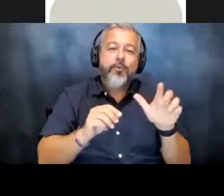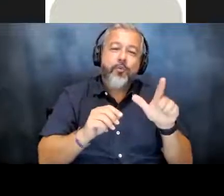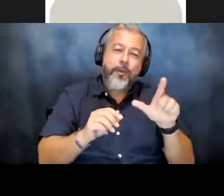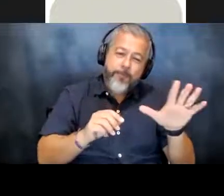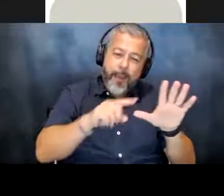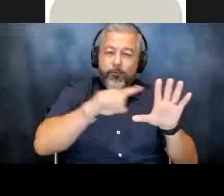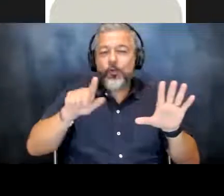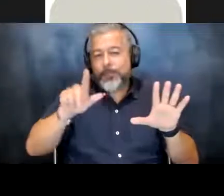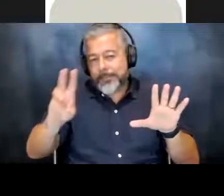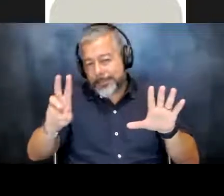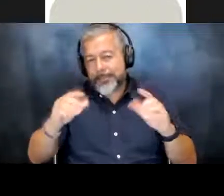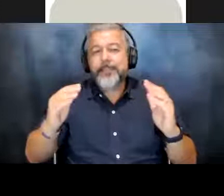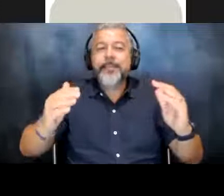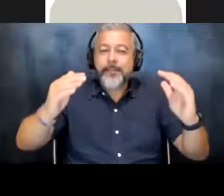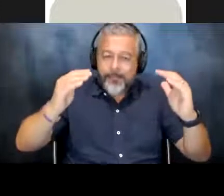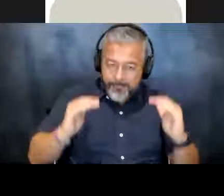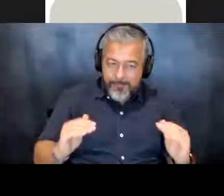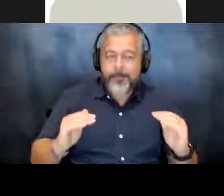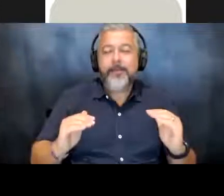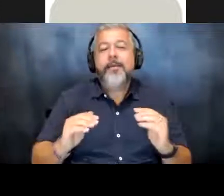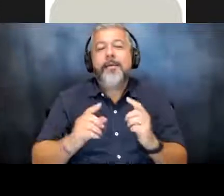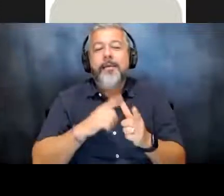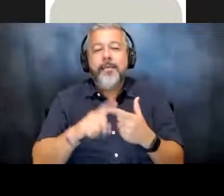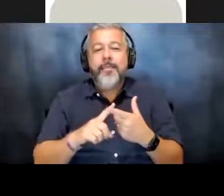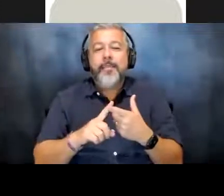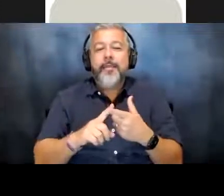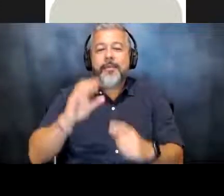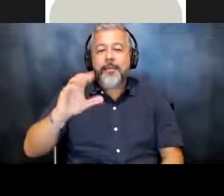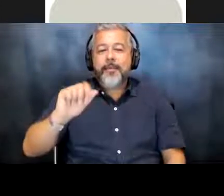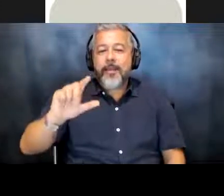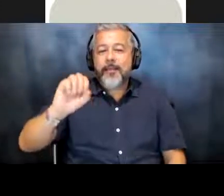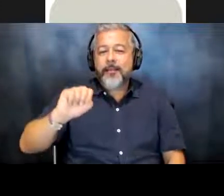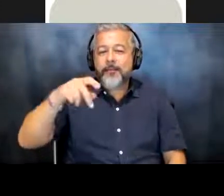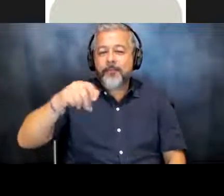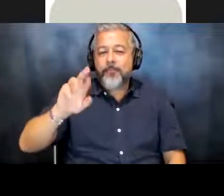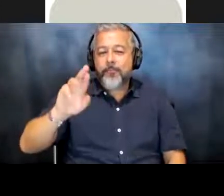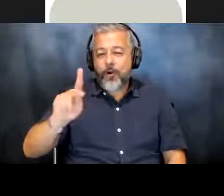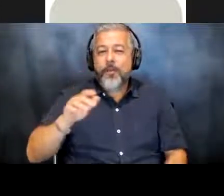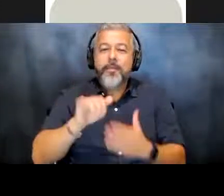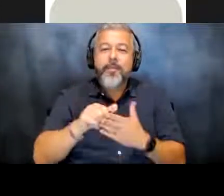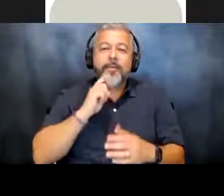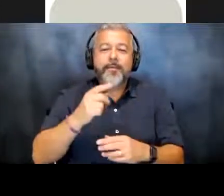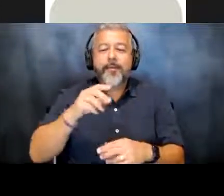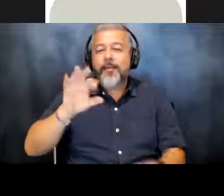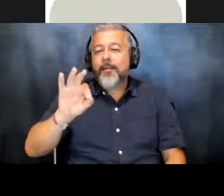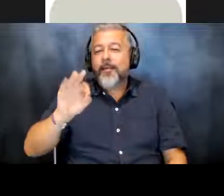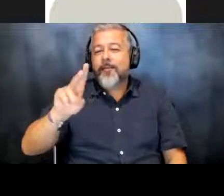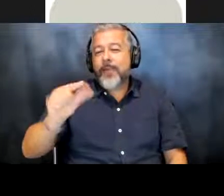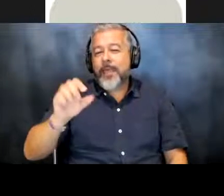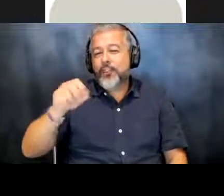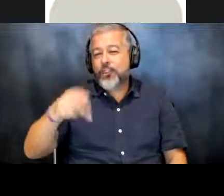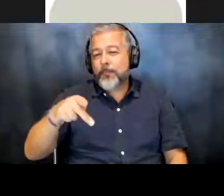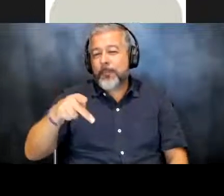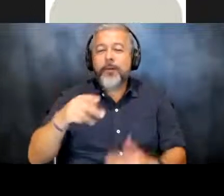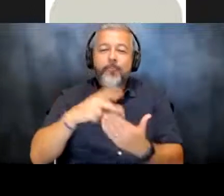After that workshopping activity, then we will get into Calspark, the flagship project for Brilliant Beginnings. And that